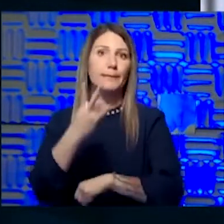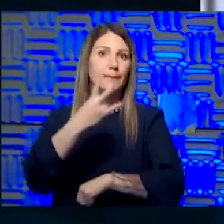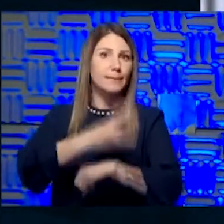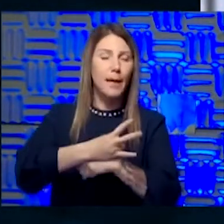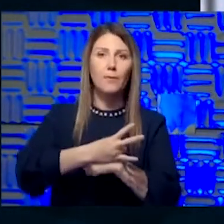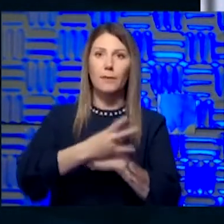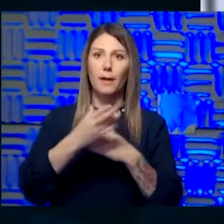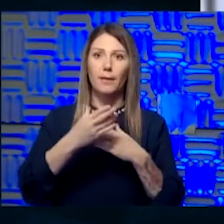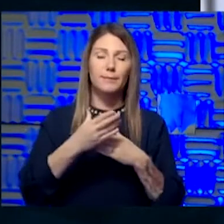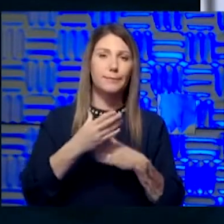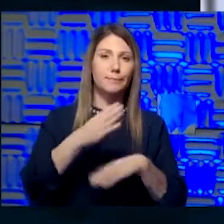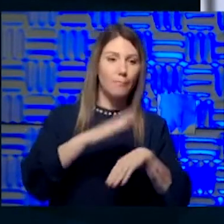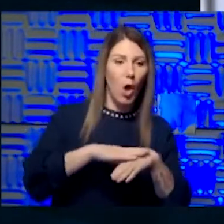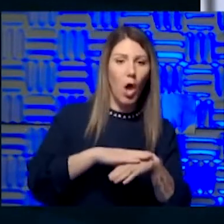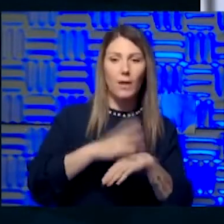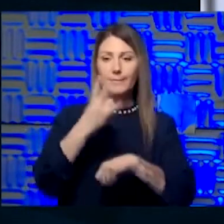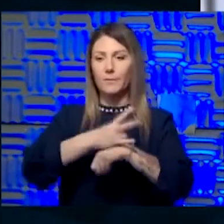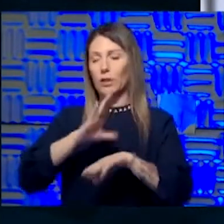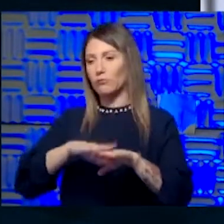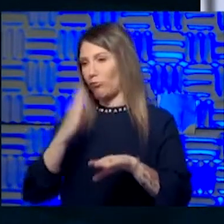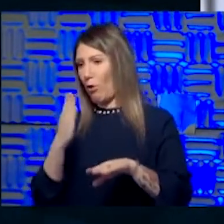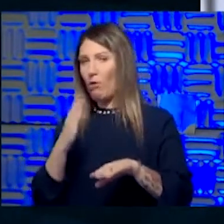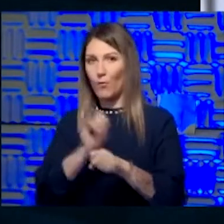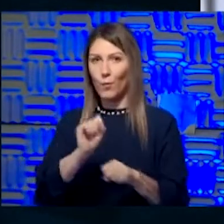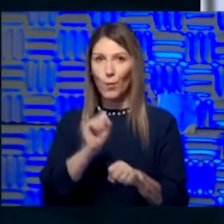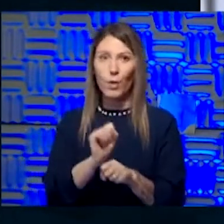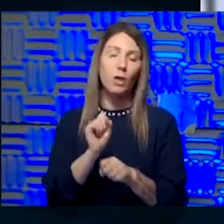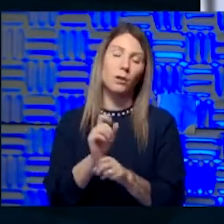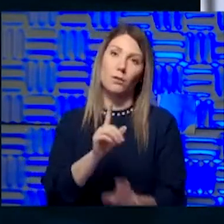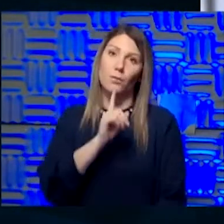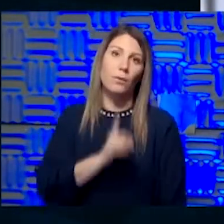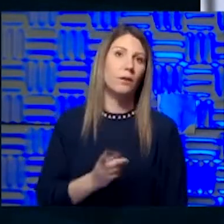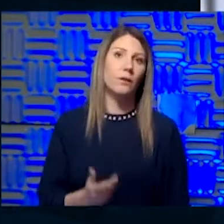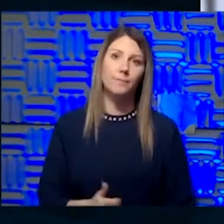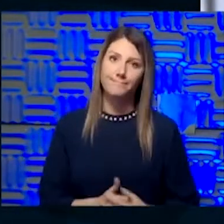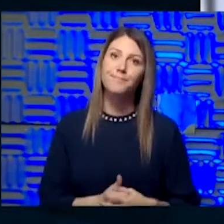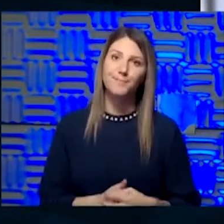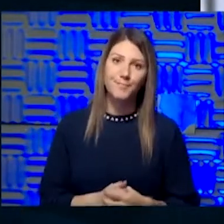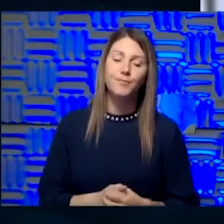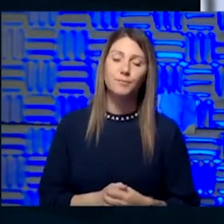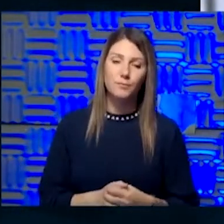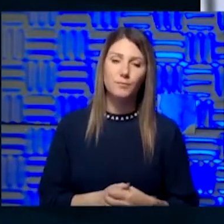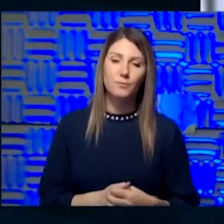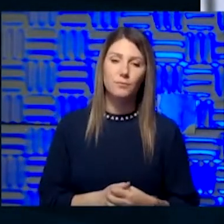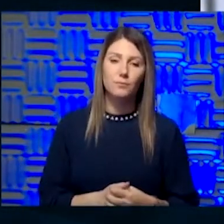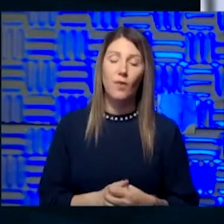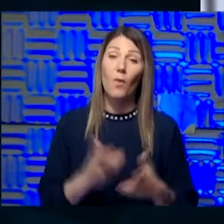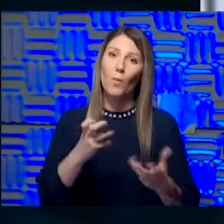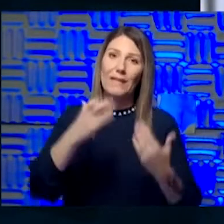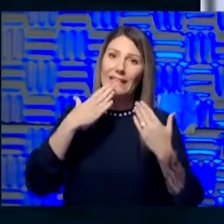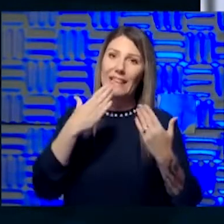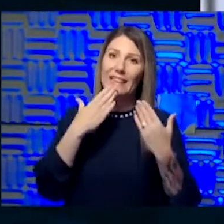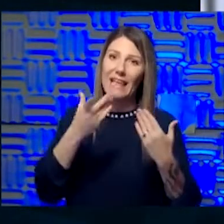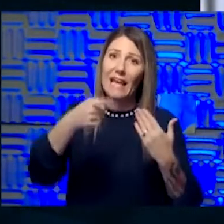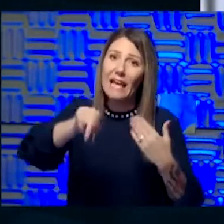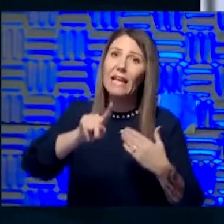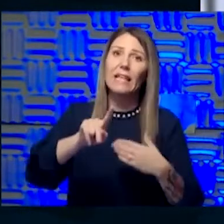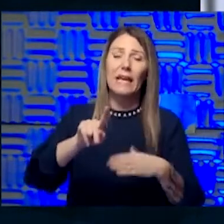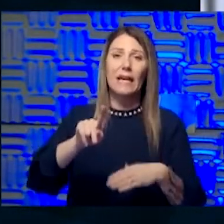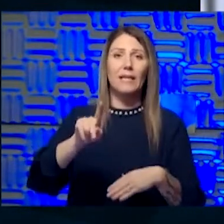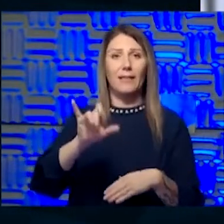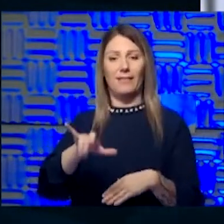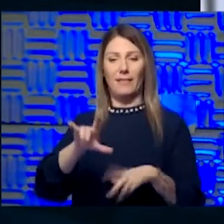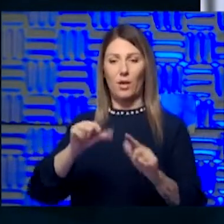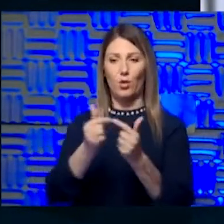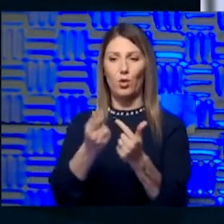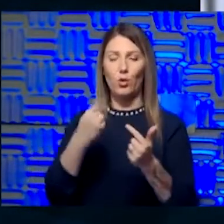7 days on, 7 days off, and I've really really want to thank them. I think that was